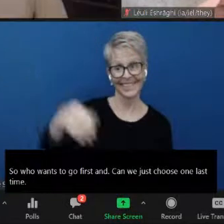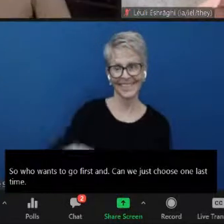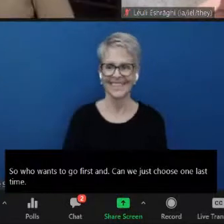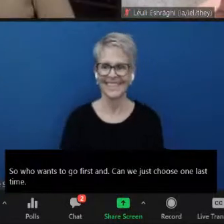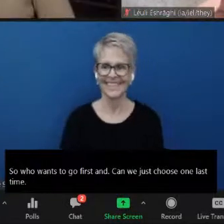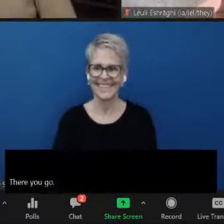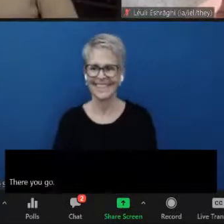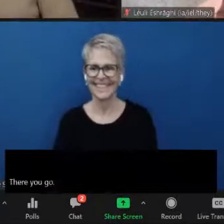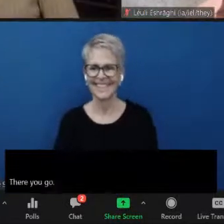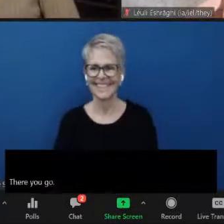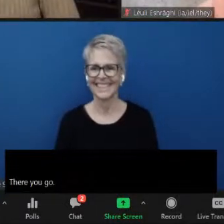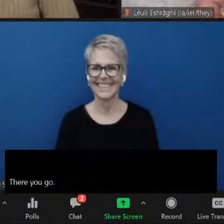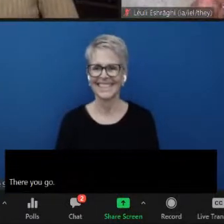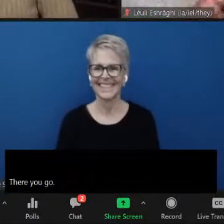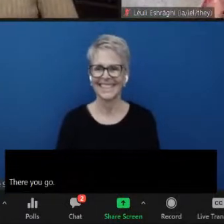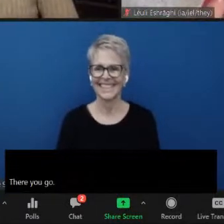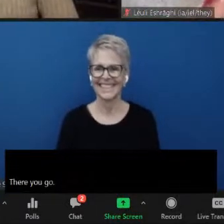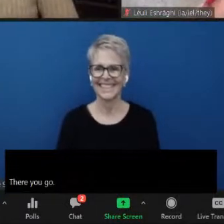There you go.